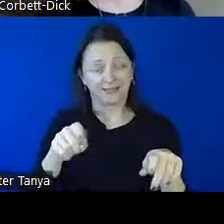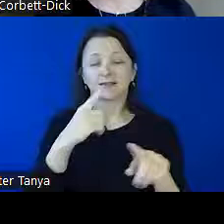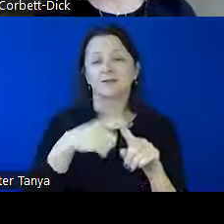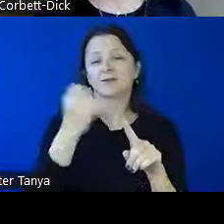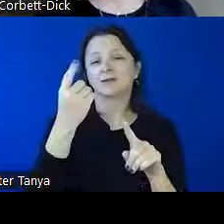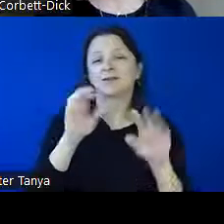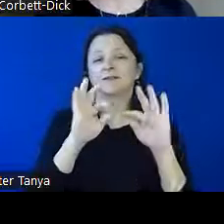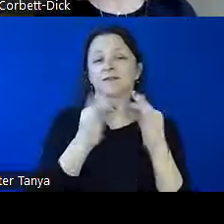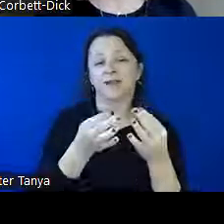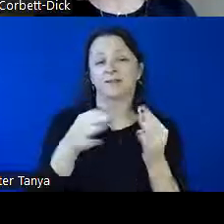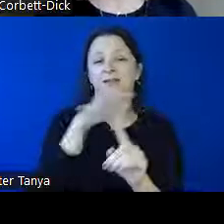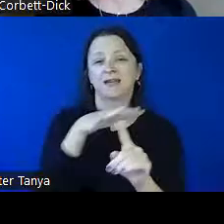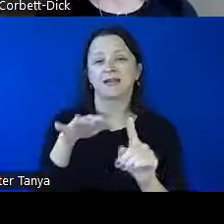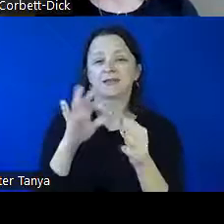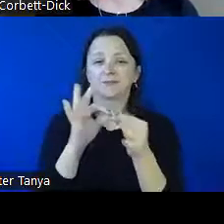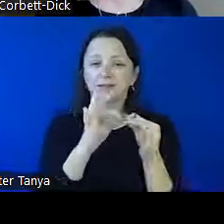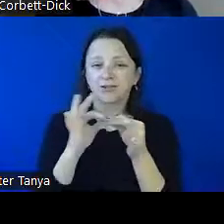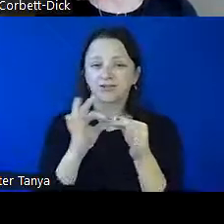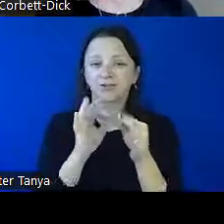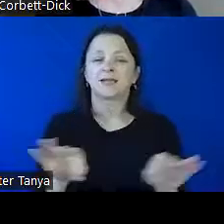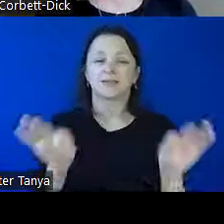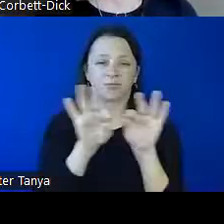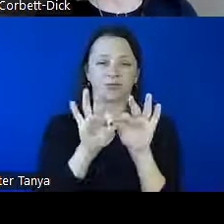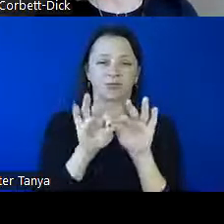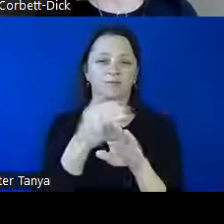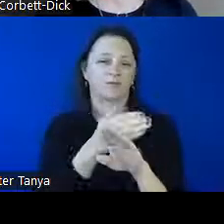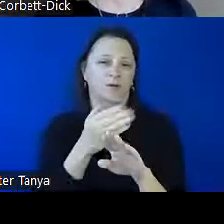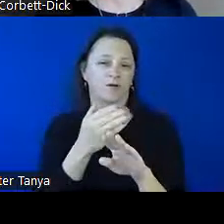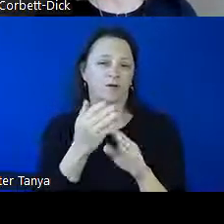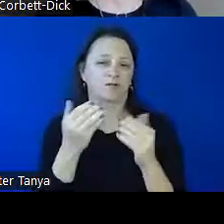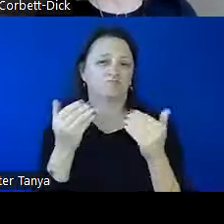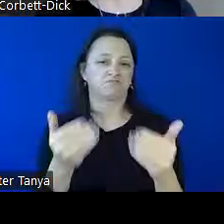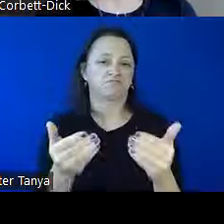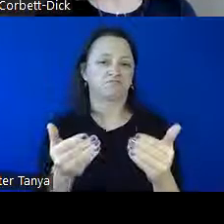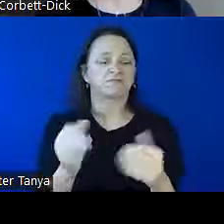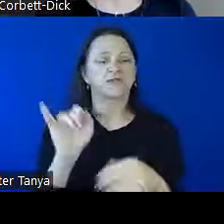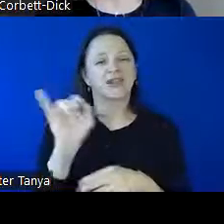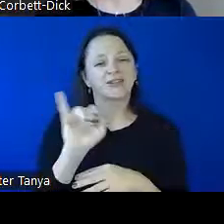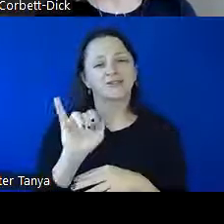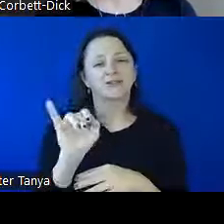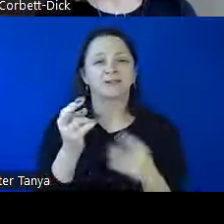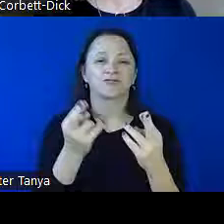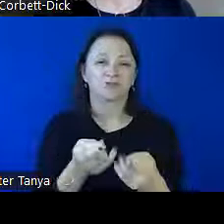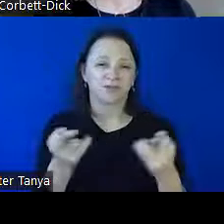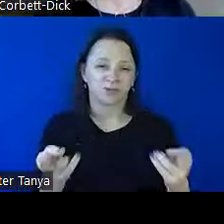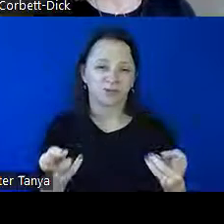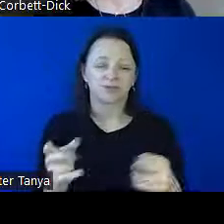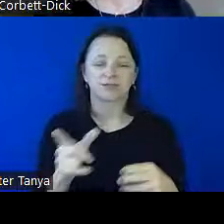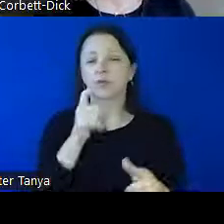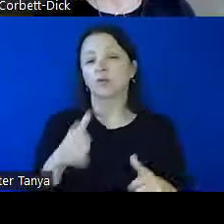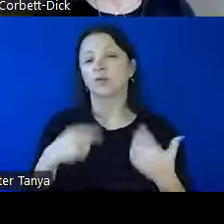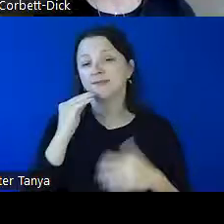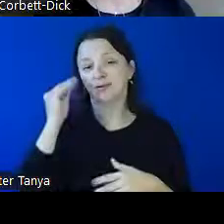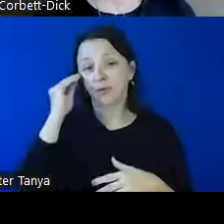family context is important before prescribing. Insurance, resources, who lives at home, what